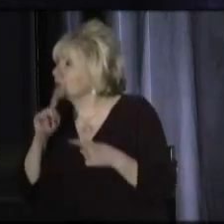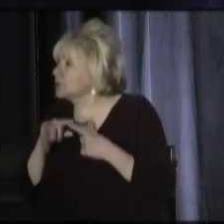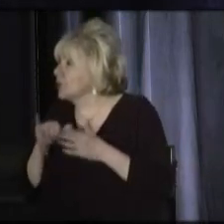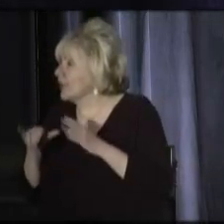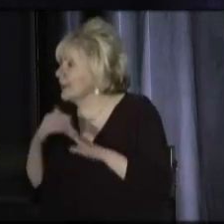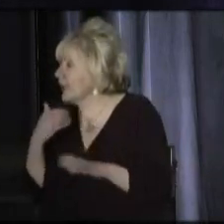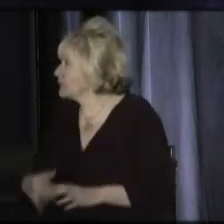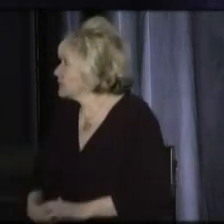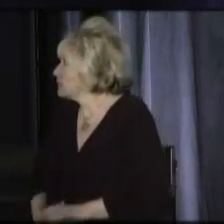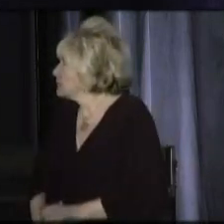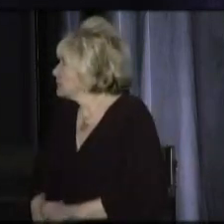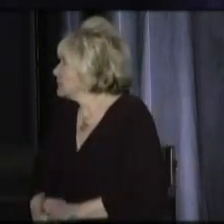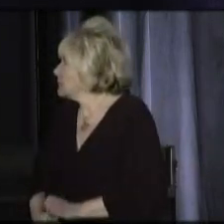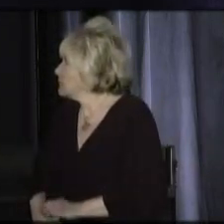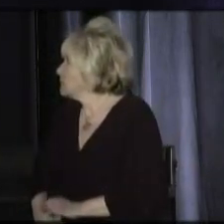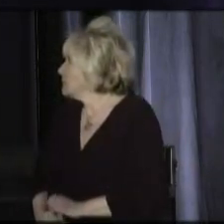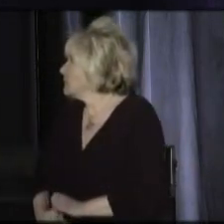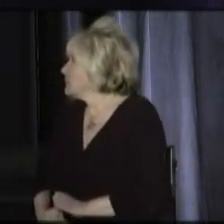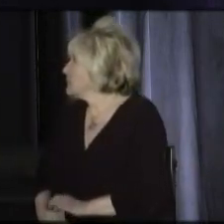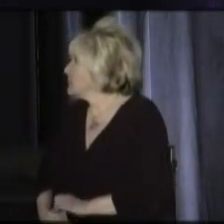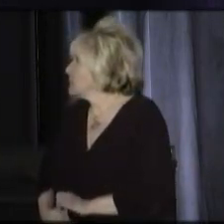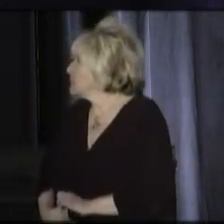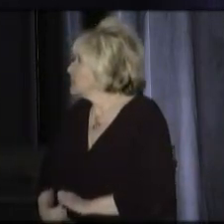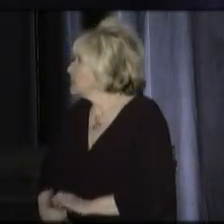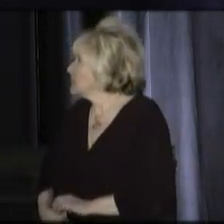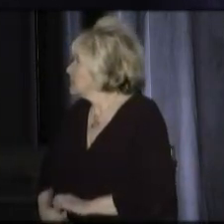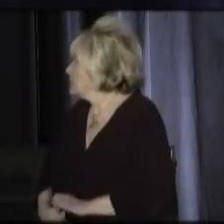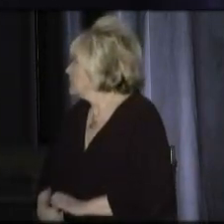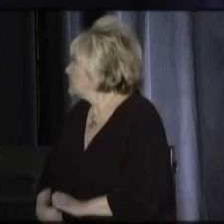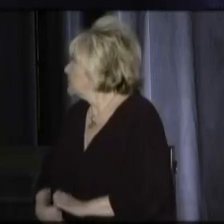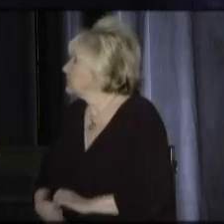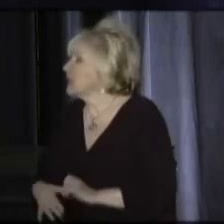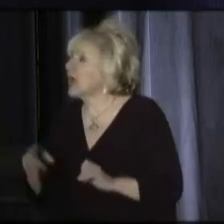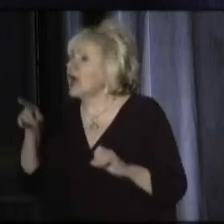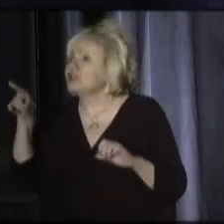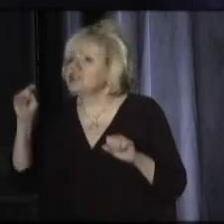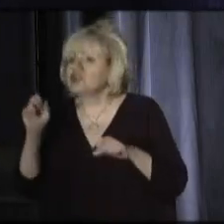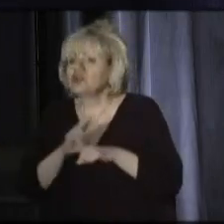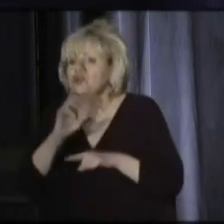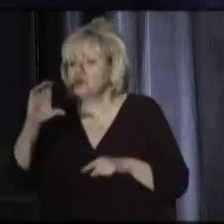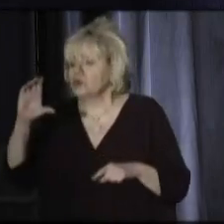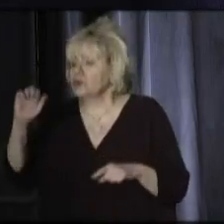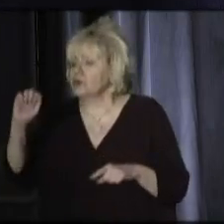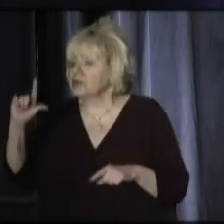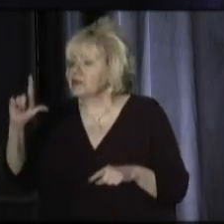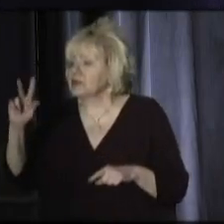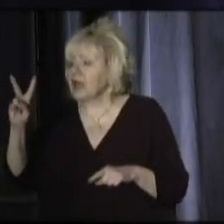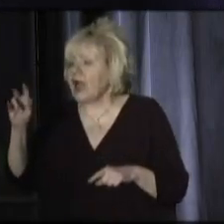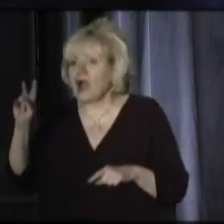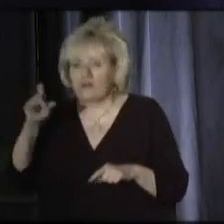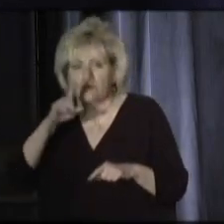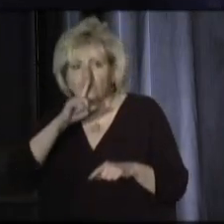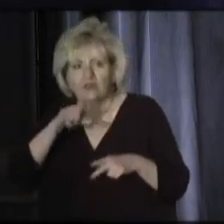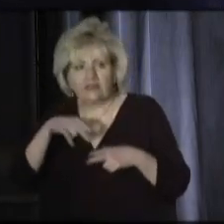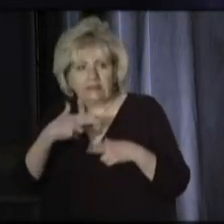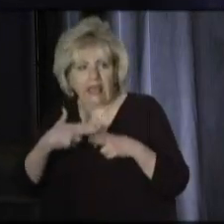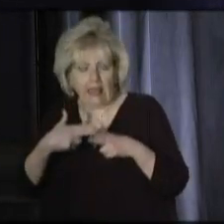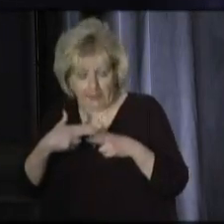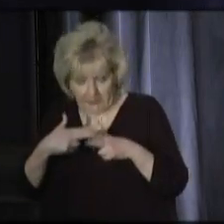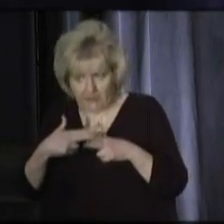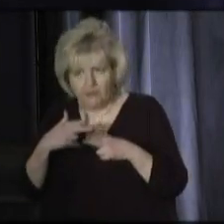30-something, biracial, Chinese and Hawaiian woman. I'm wearing maroon glasses with a gold chain and a plaid shirt.